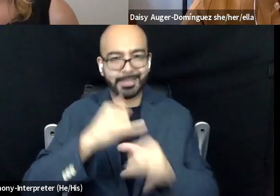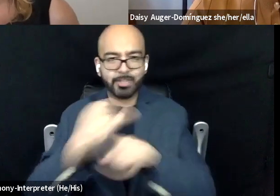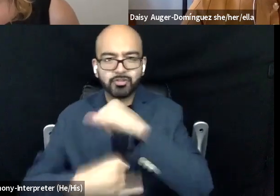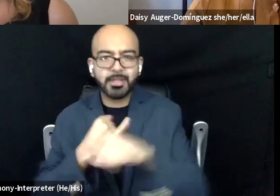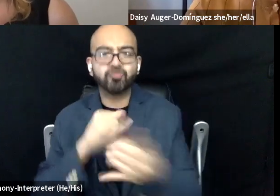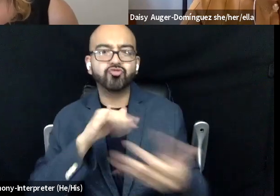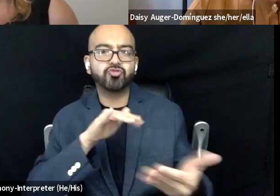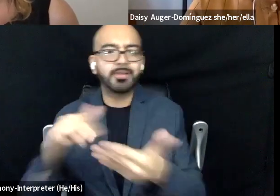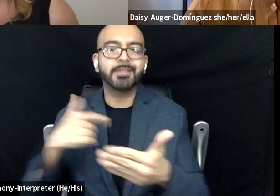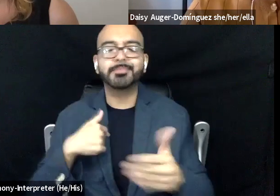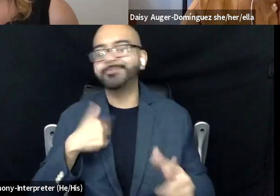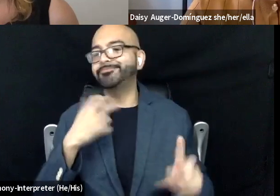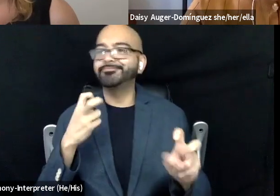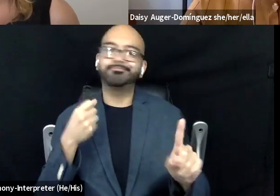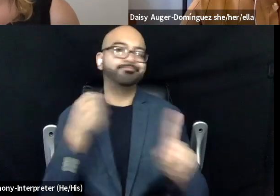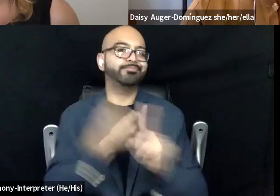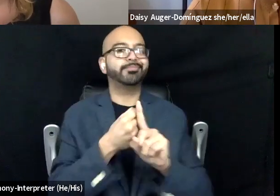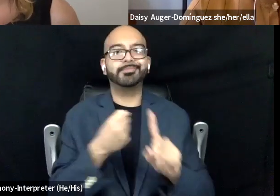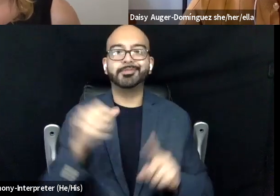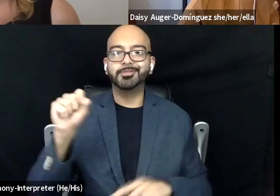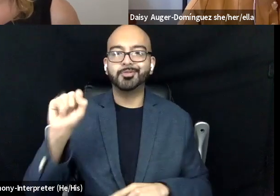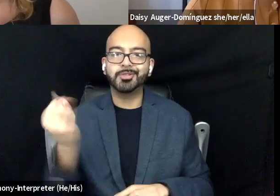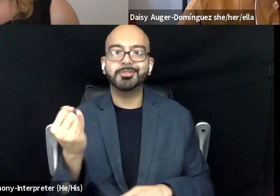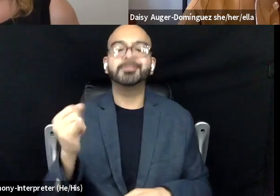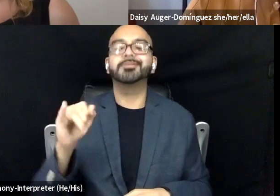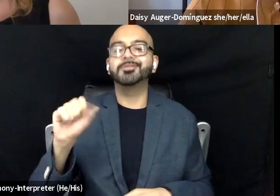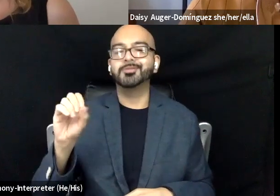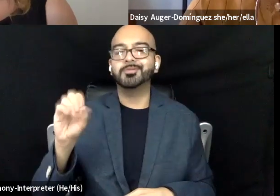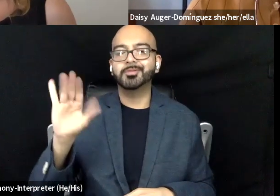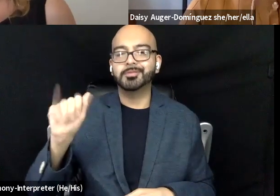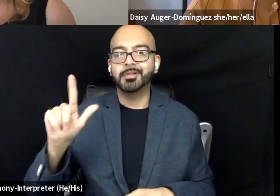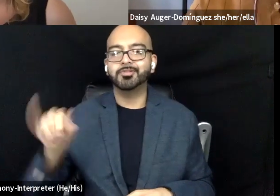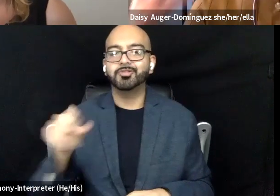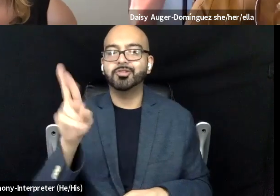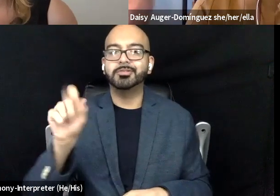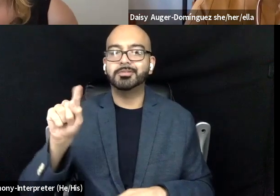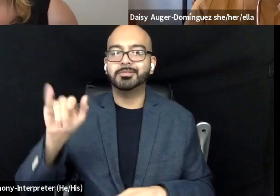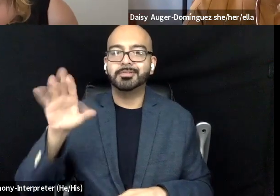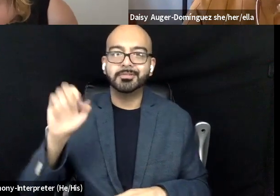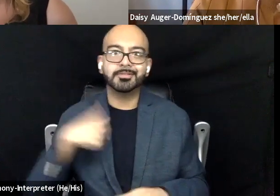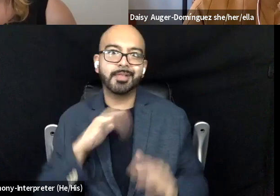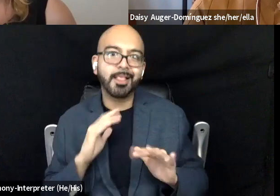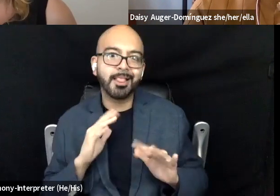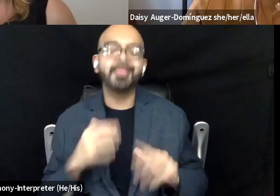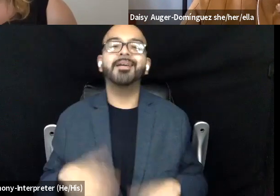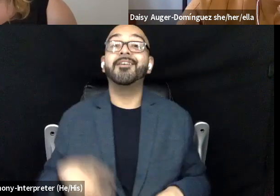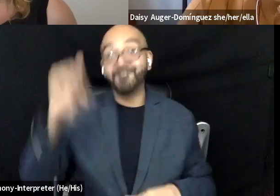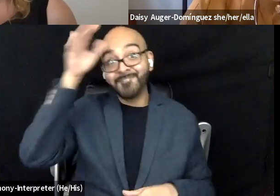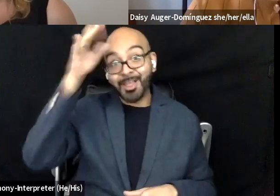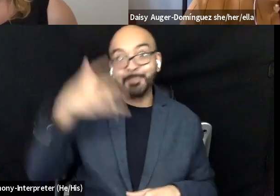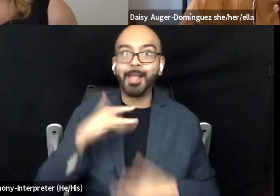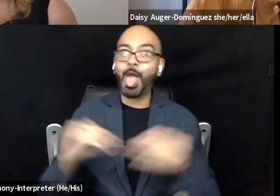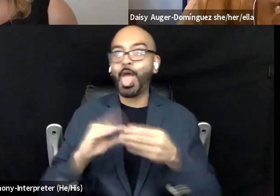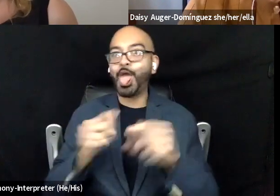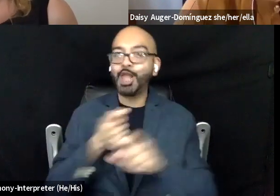the few students of color at Bucknell University. My father used to joke, he's like, I send you to the whitest school in America and you come